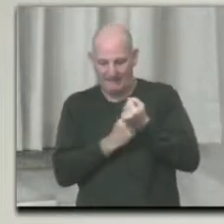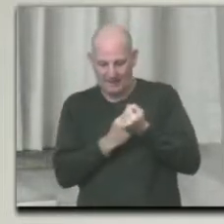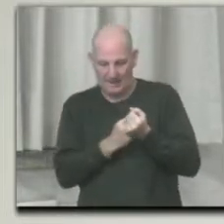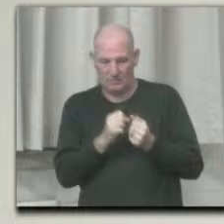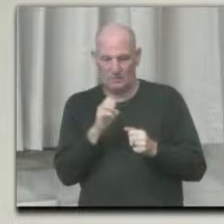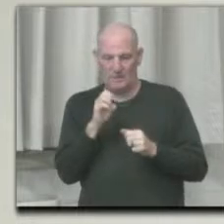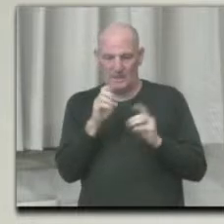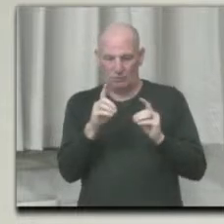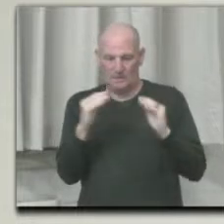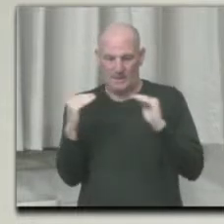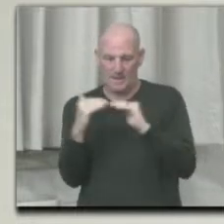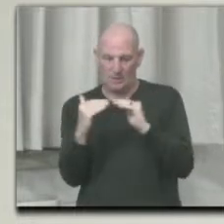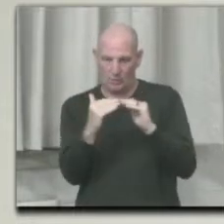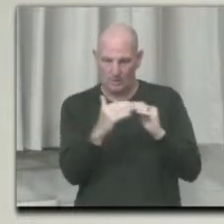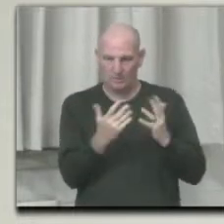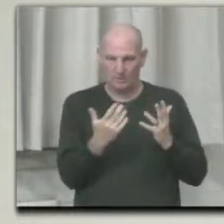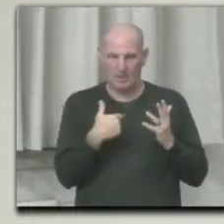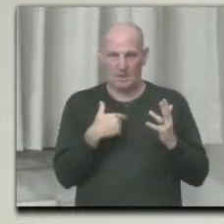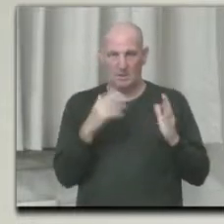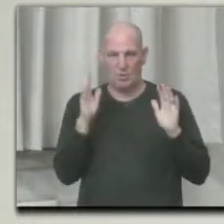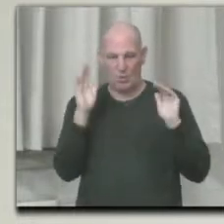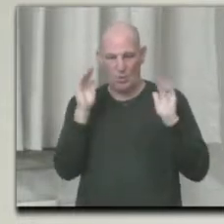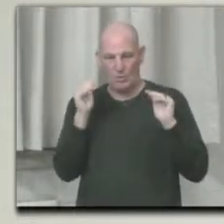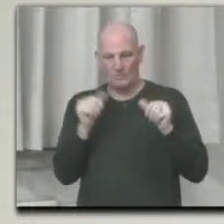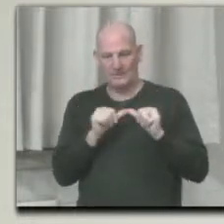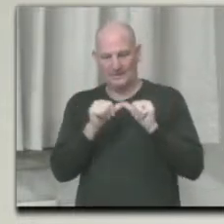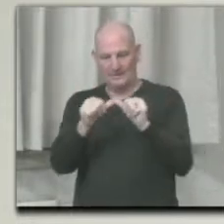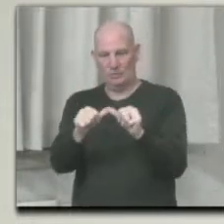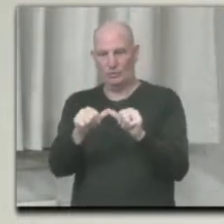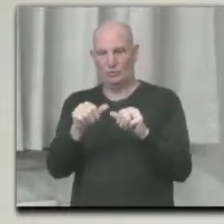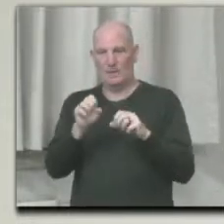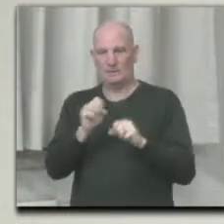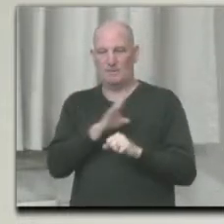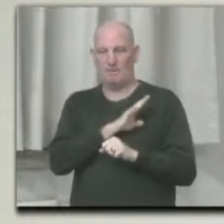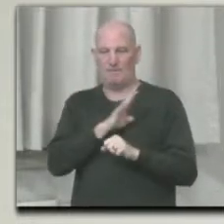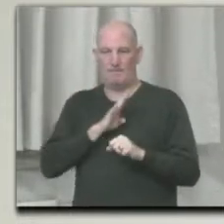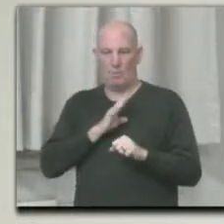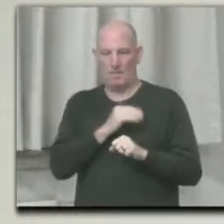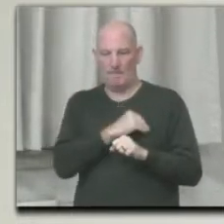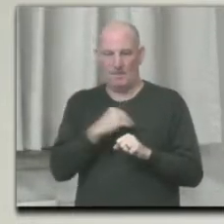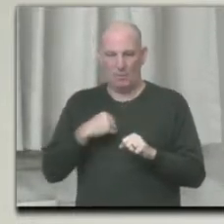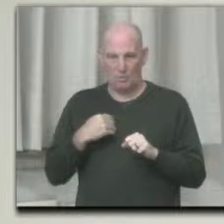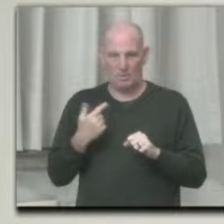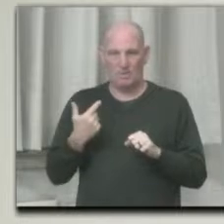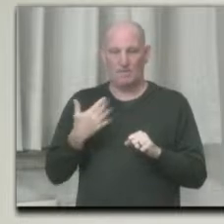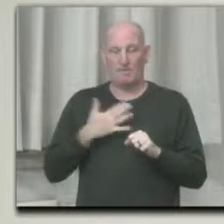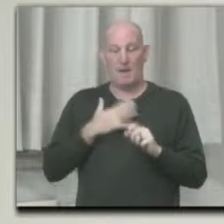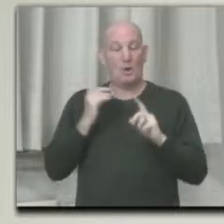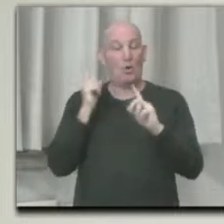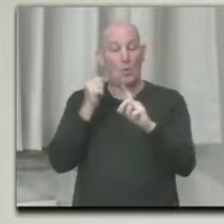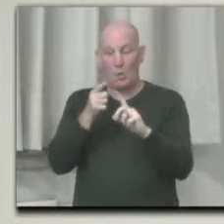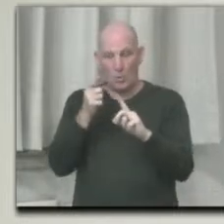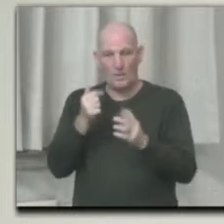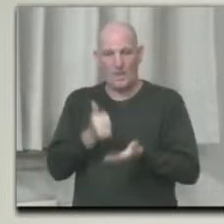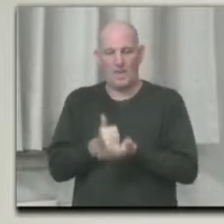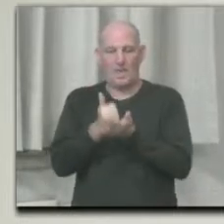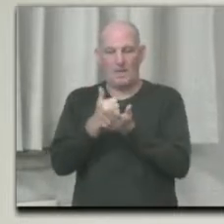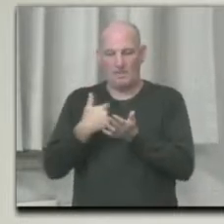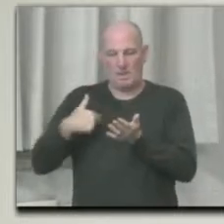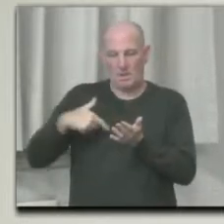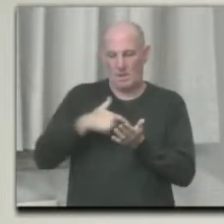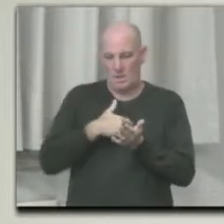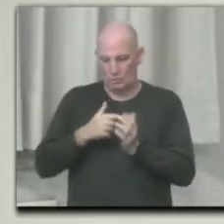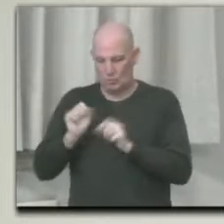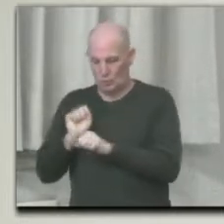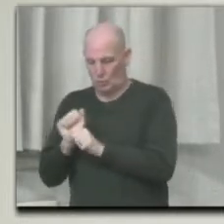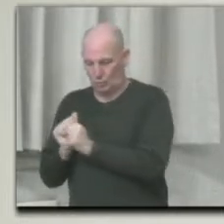and I continue to keep those priorities near and dear while serving as a school board member. If voted as vice chair, my primary goal would be to help us collectively